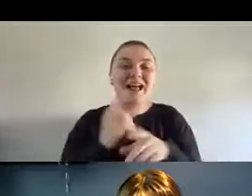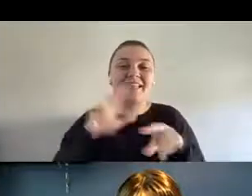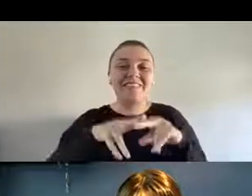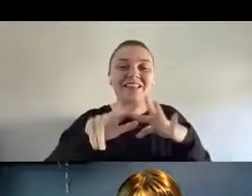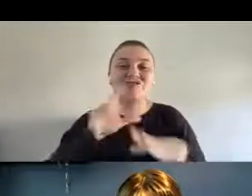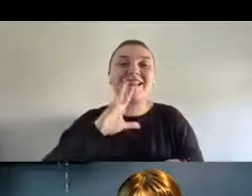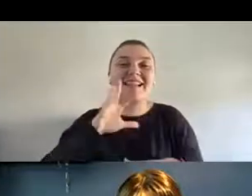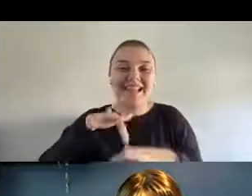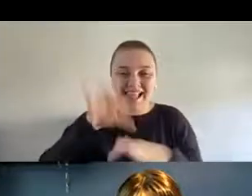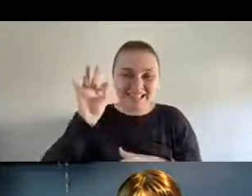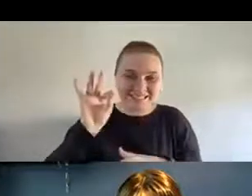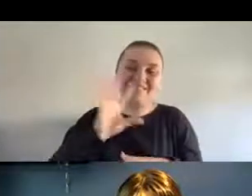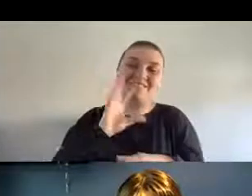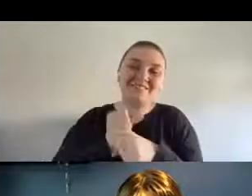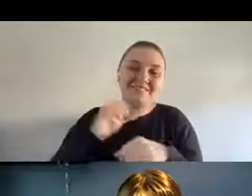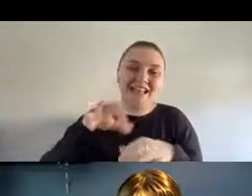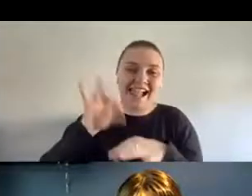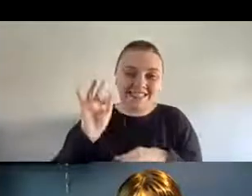voting booth,